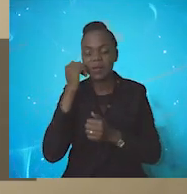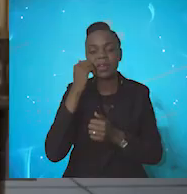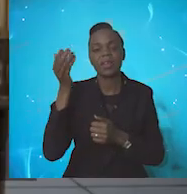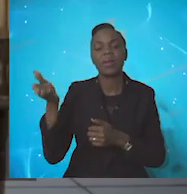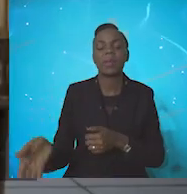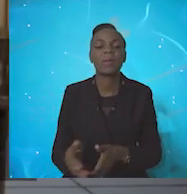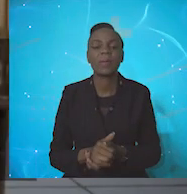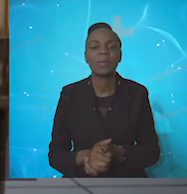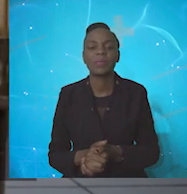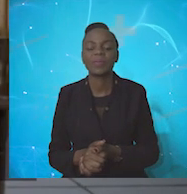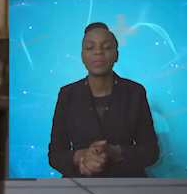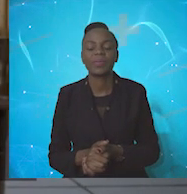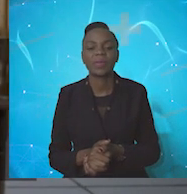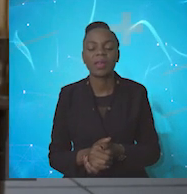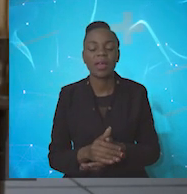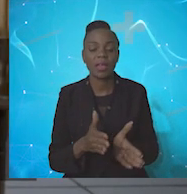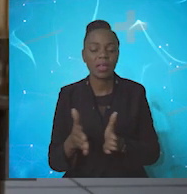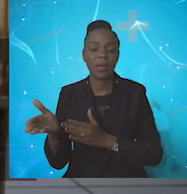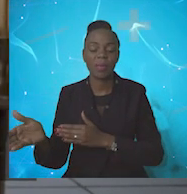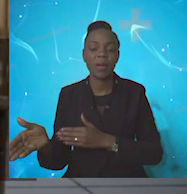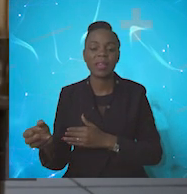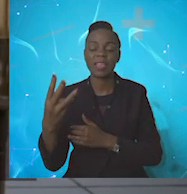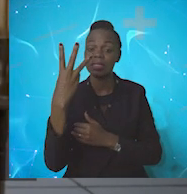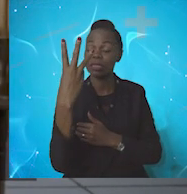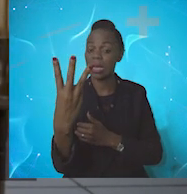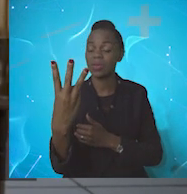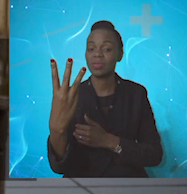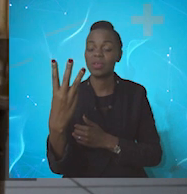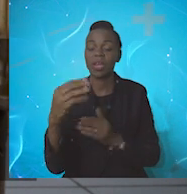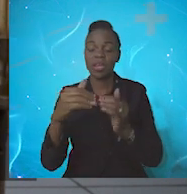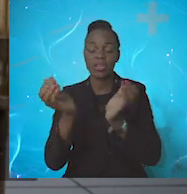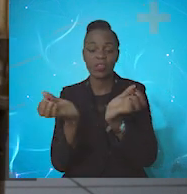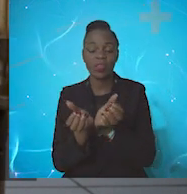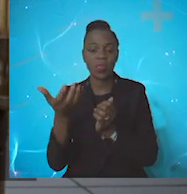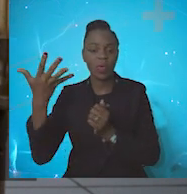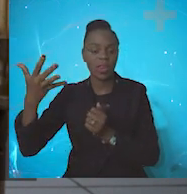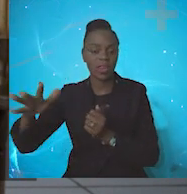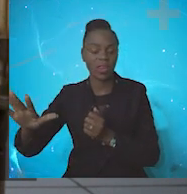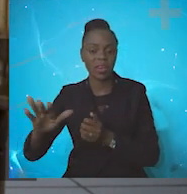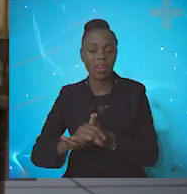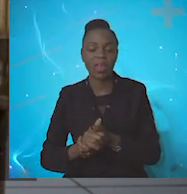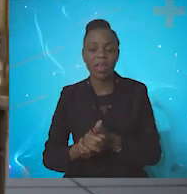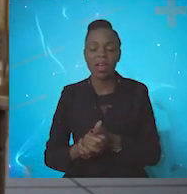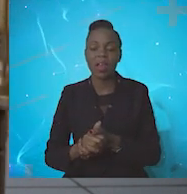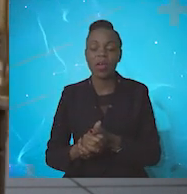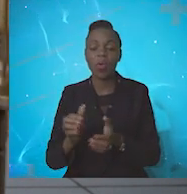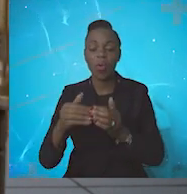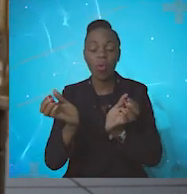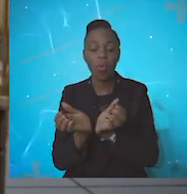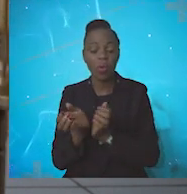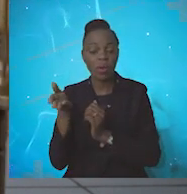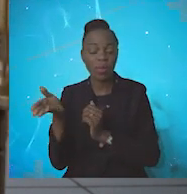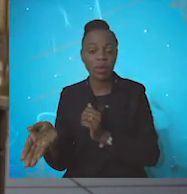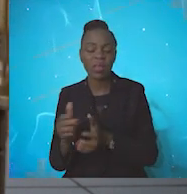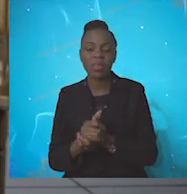meningitis. Atingambali athu achitatu tili ndi group ina yotchedwa community advisory group, community